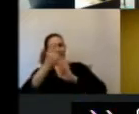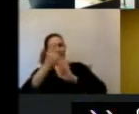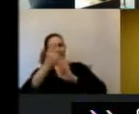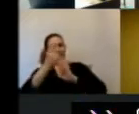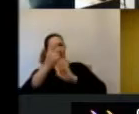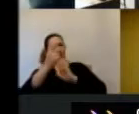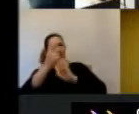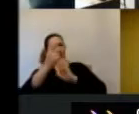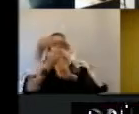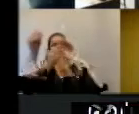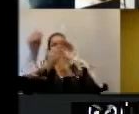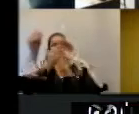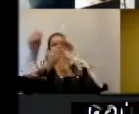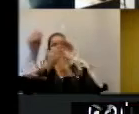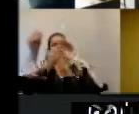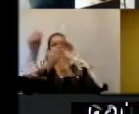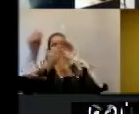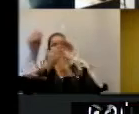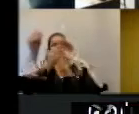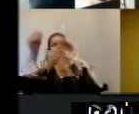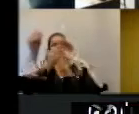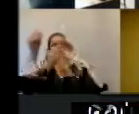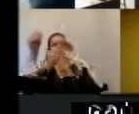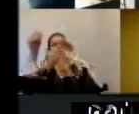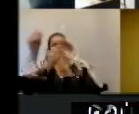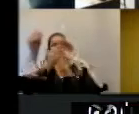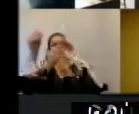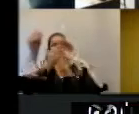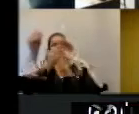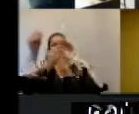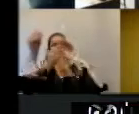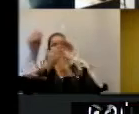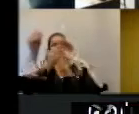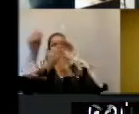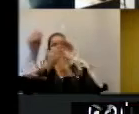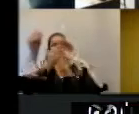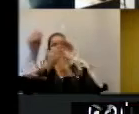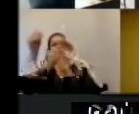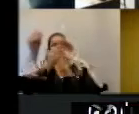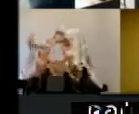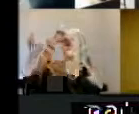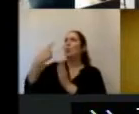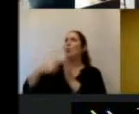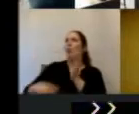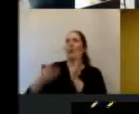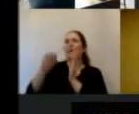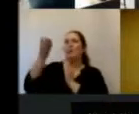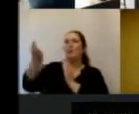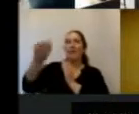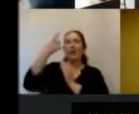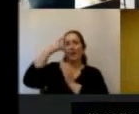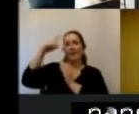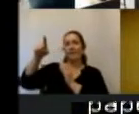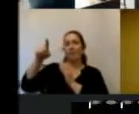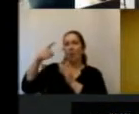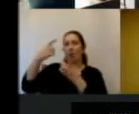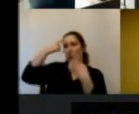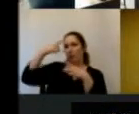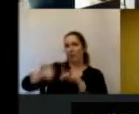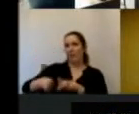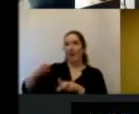be overseeing it at any point, that it's